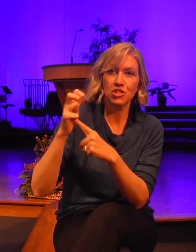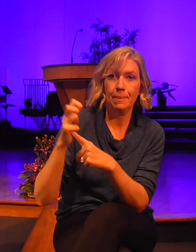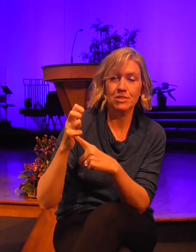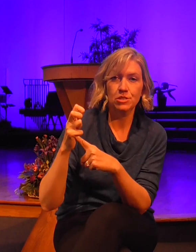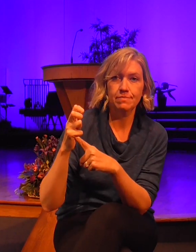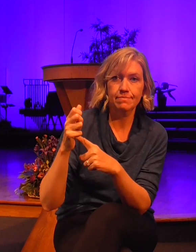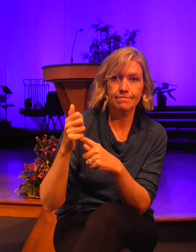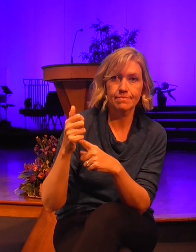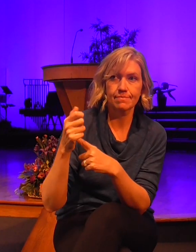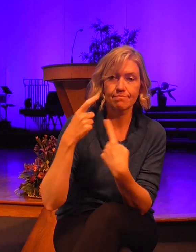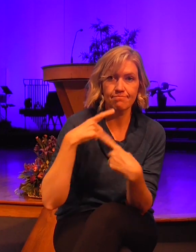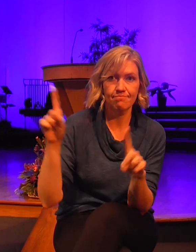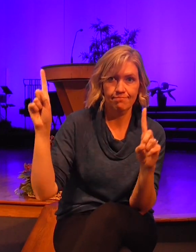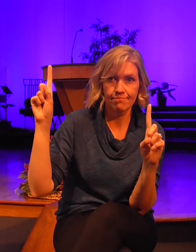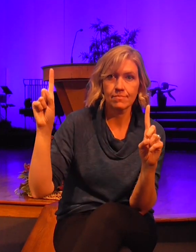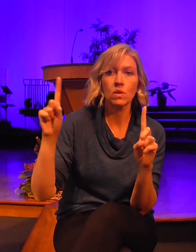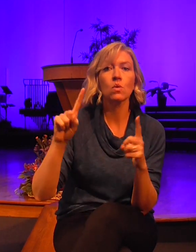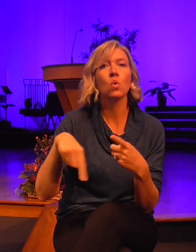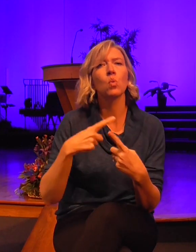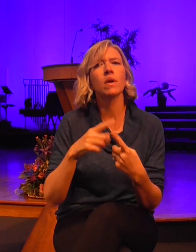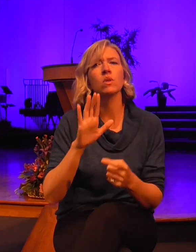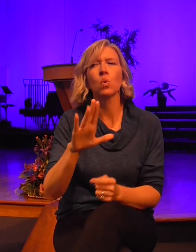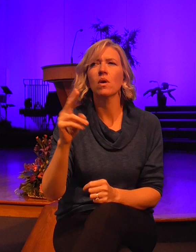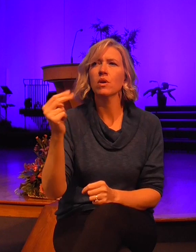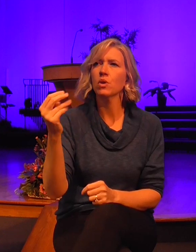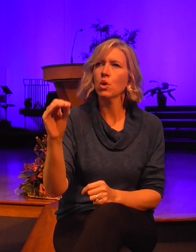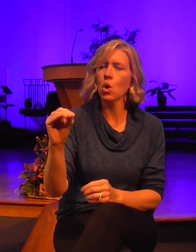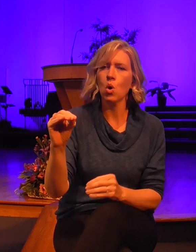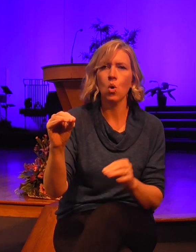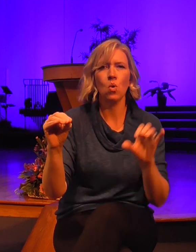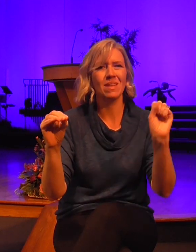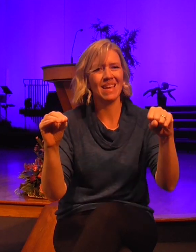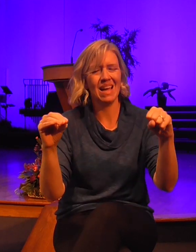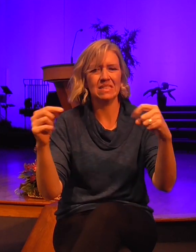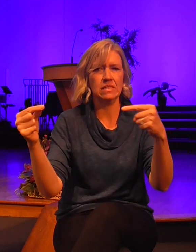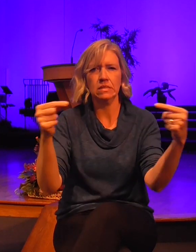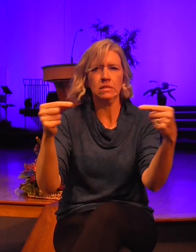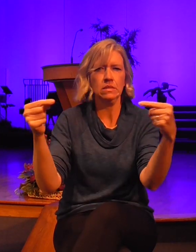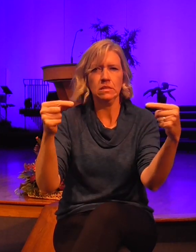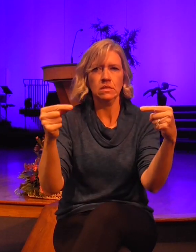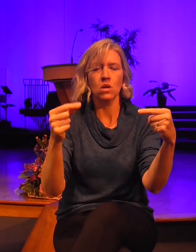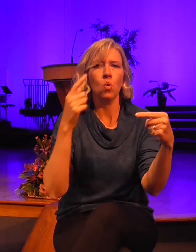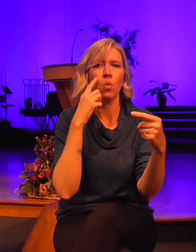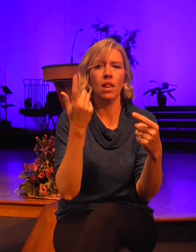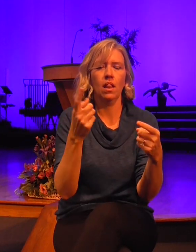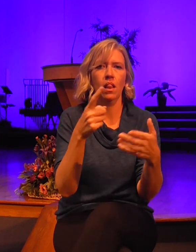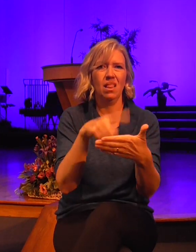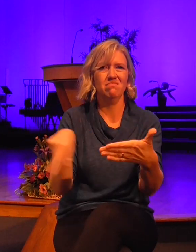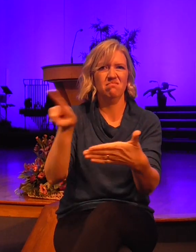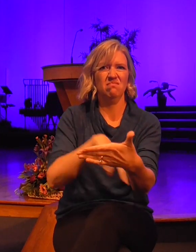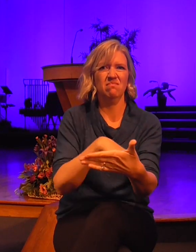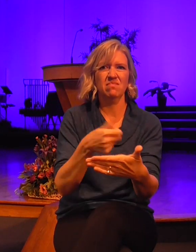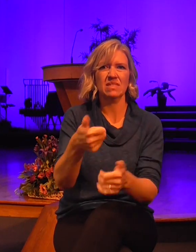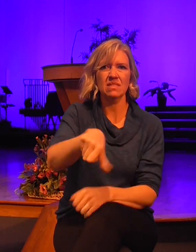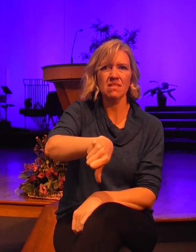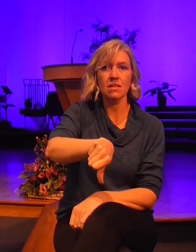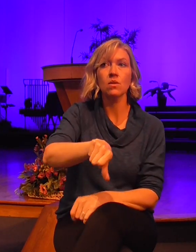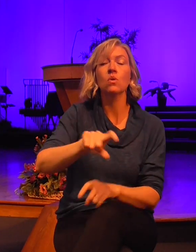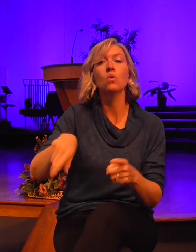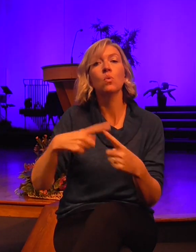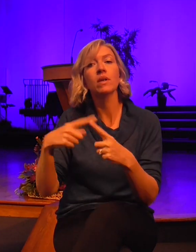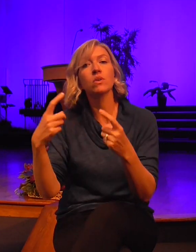When your no works against your yeses, you negate. But when your no's support your